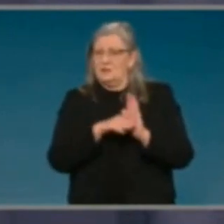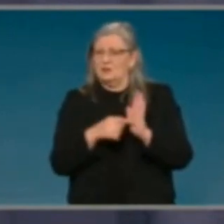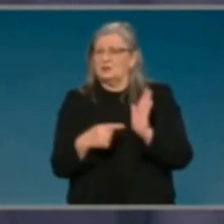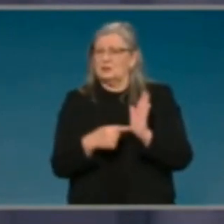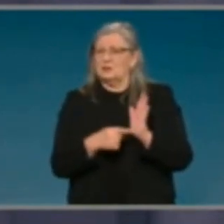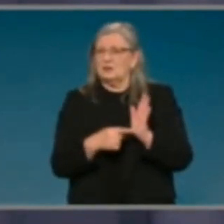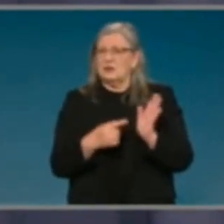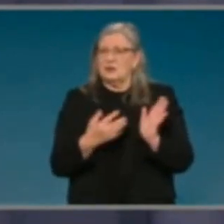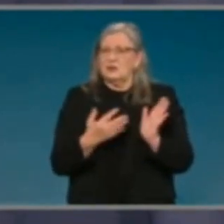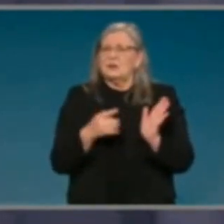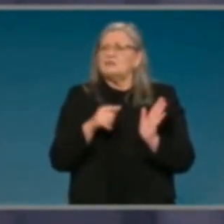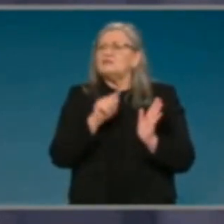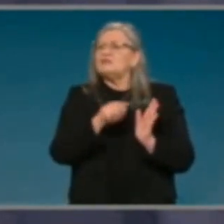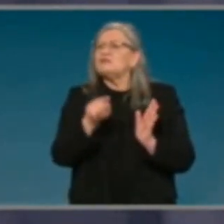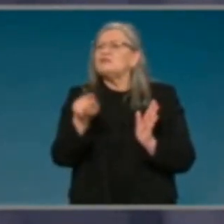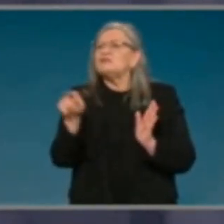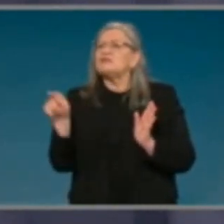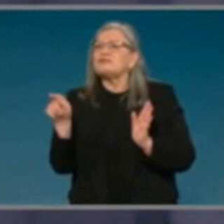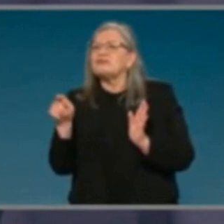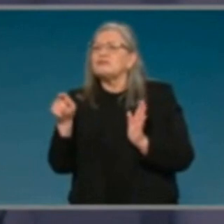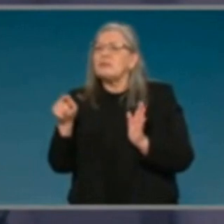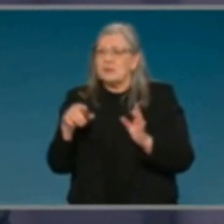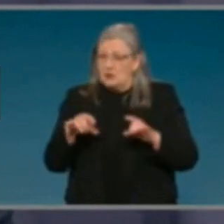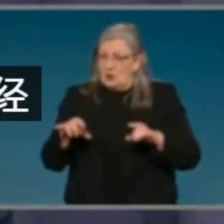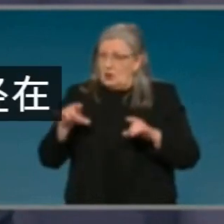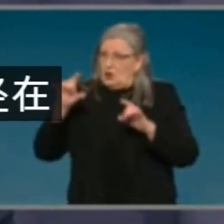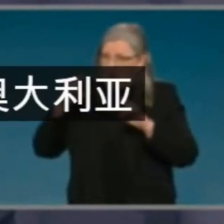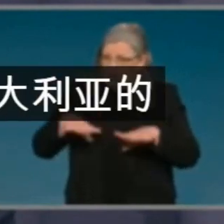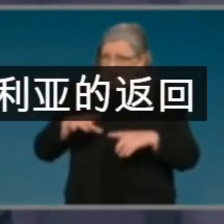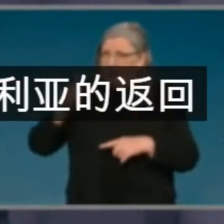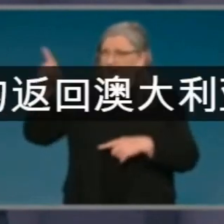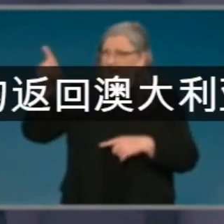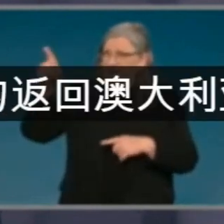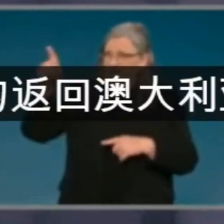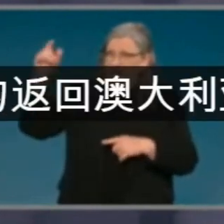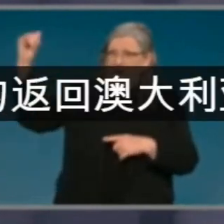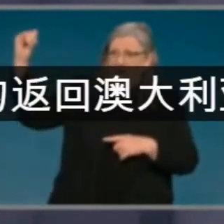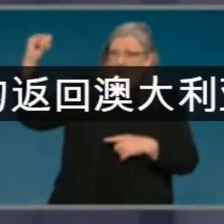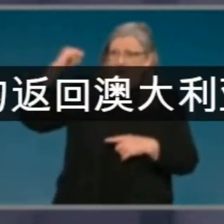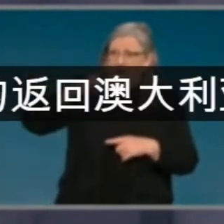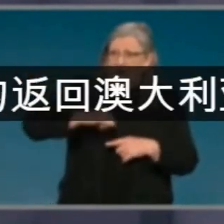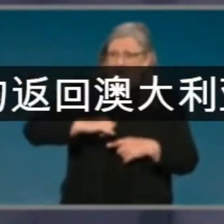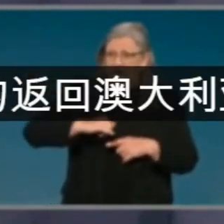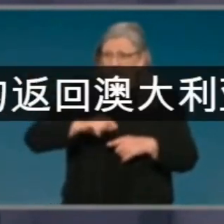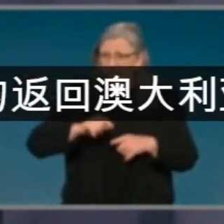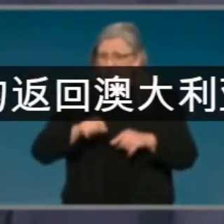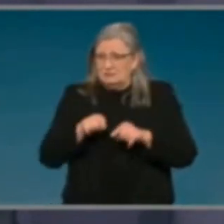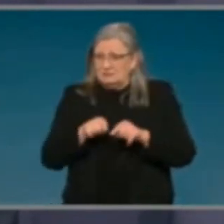returned Australians who have been in Australia prior to the commencement of these rules